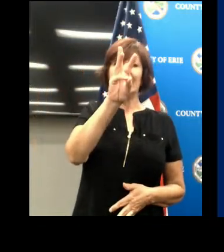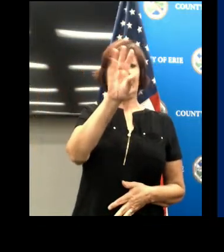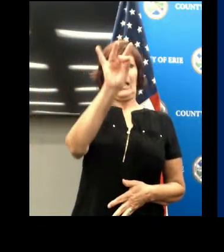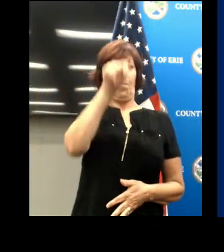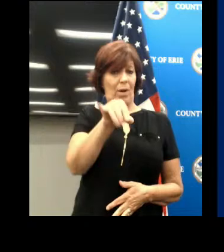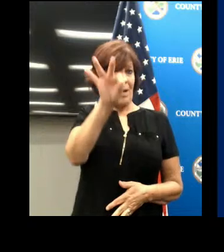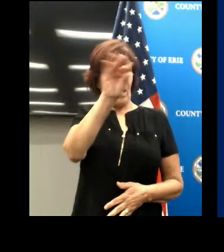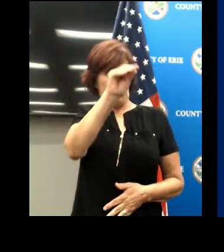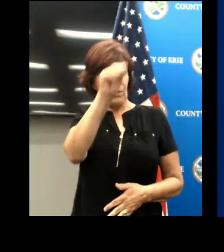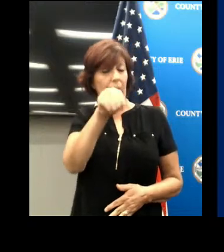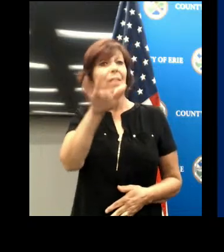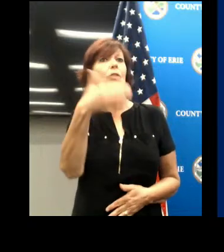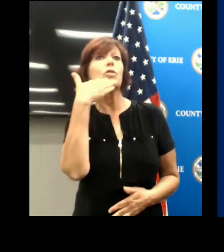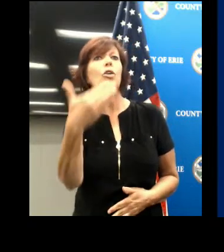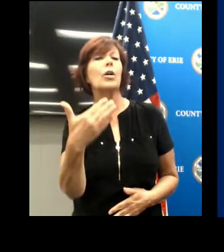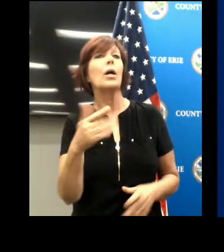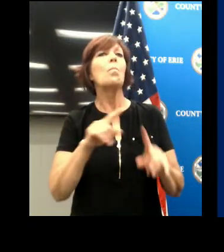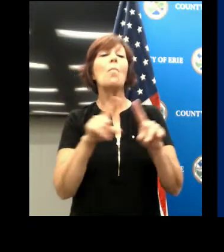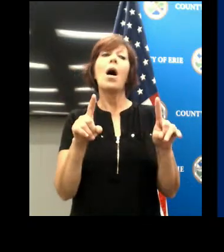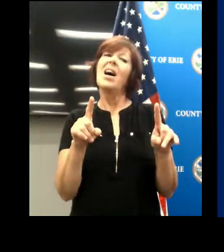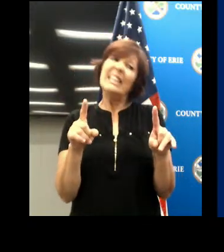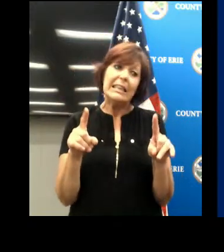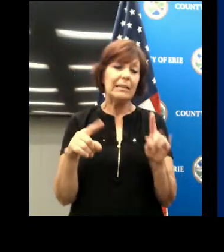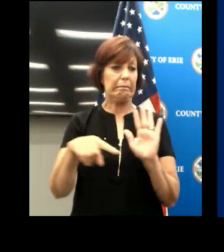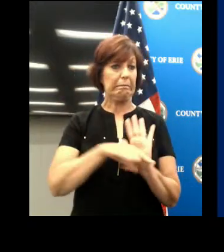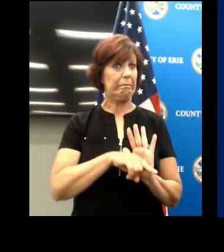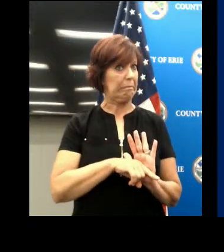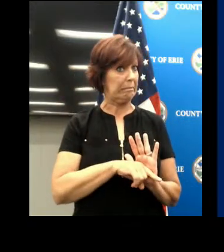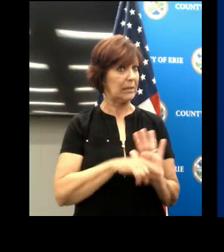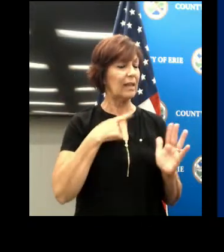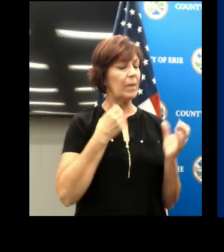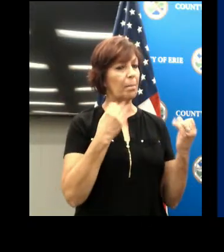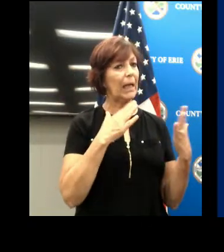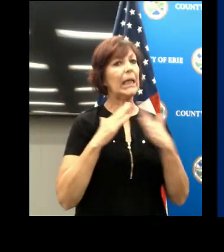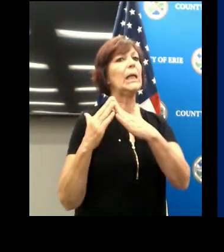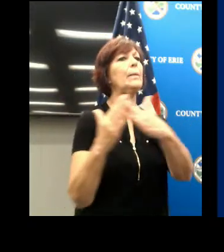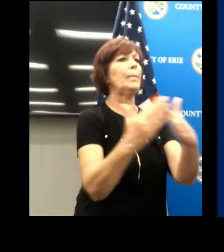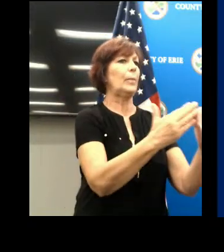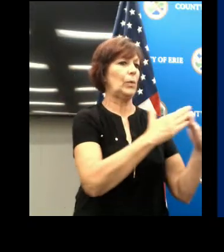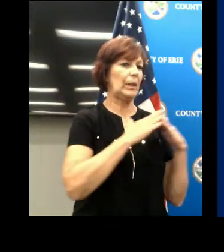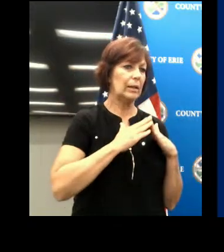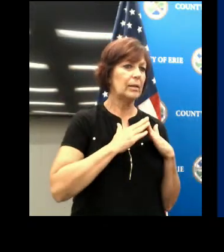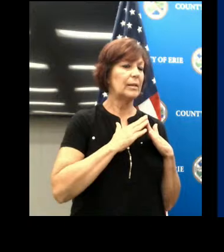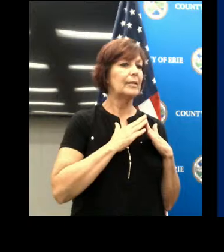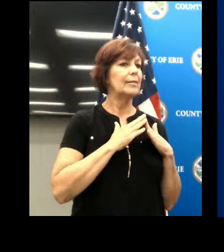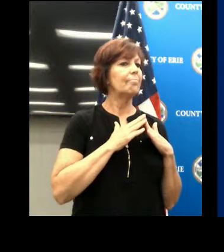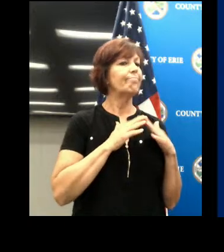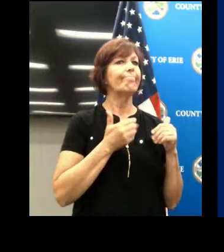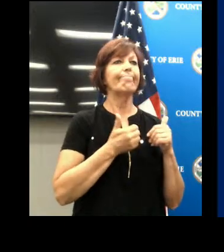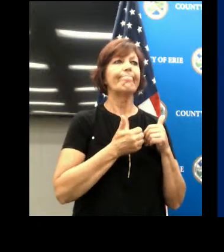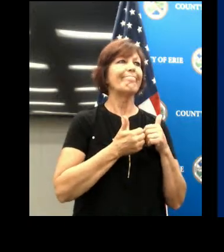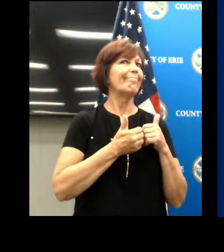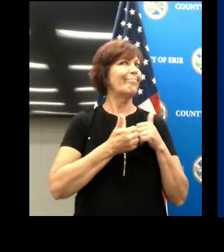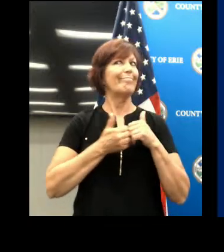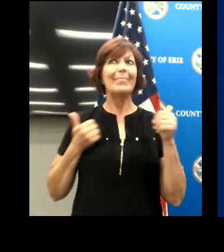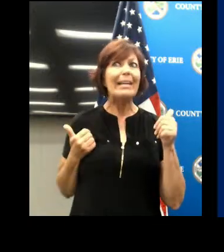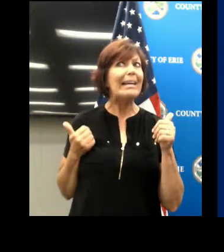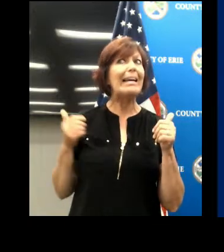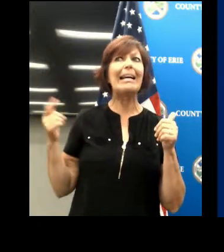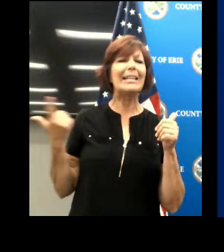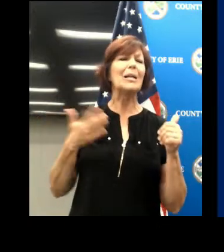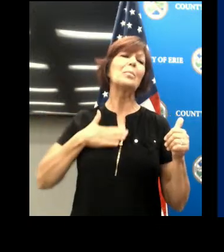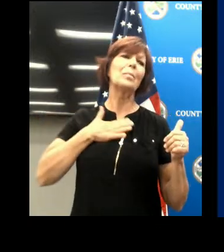good. The bad news is we have a number of communities across Erie County that are trailing our average, and we need